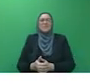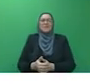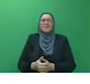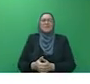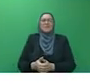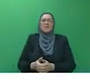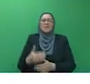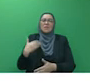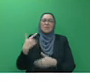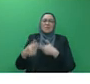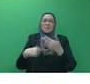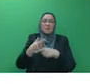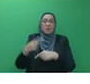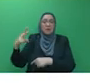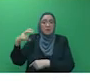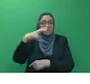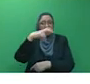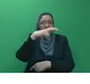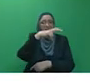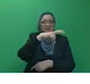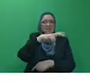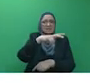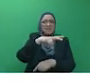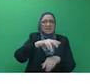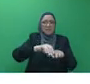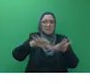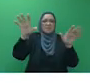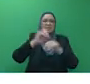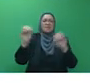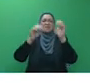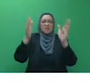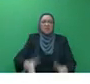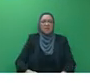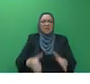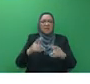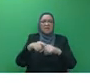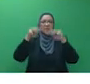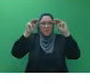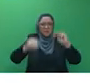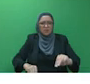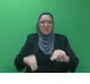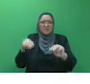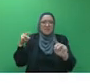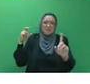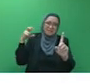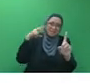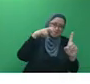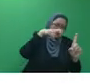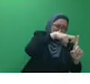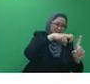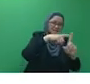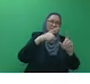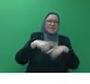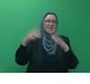find somewhere else where no no human beings to infect but leave and leave us alone uh do you think you operate what